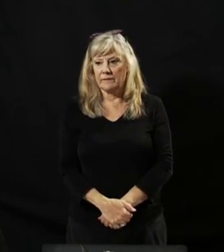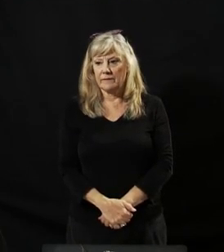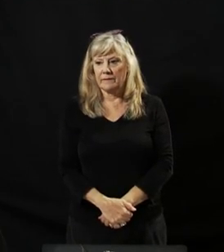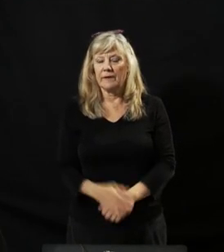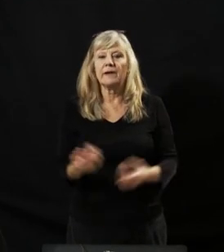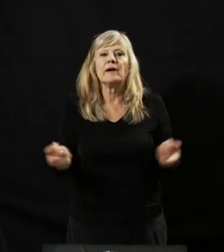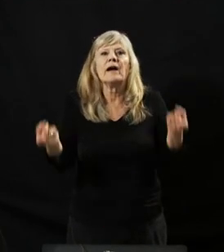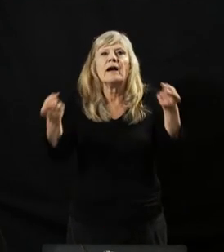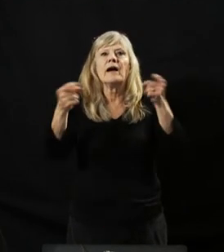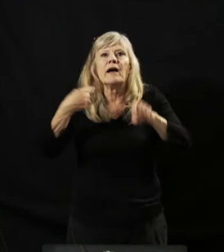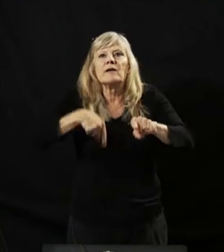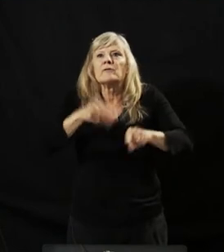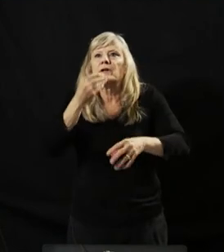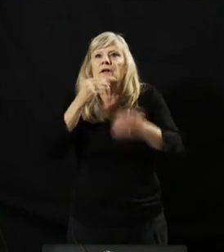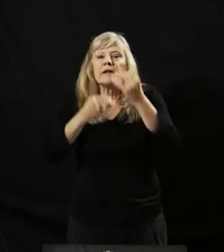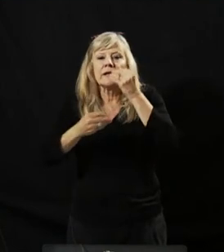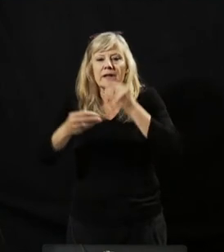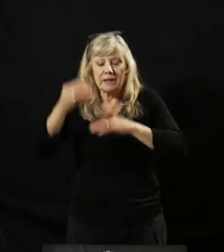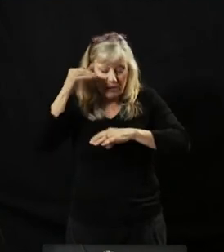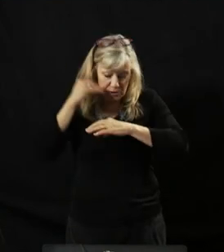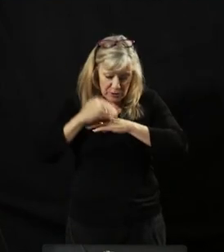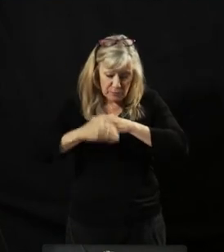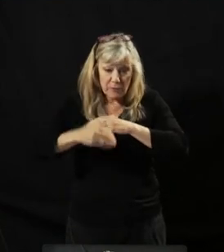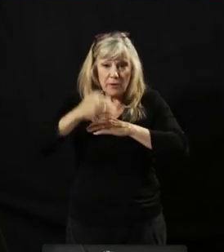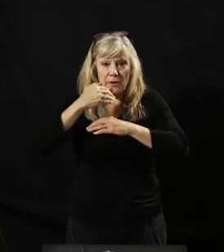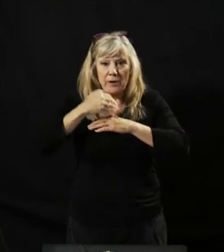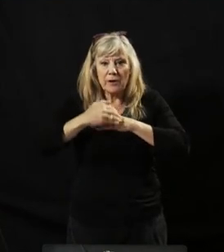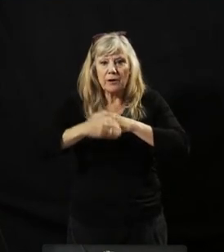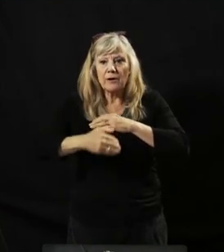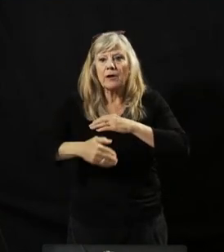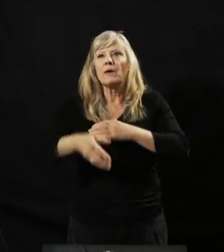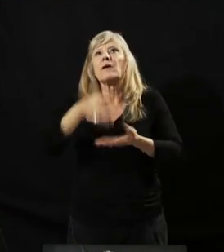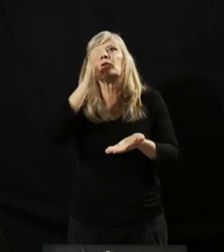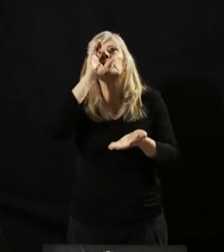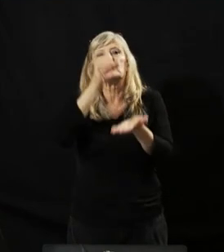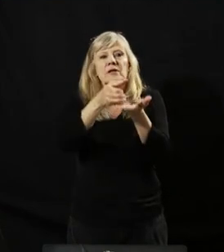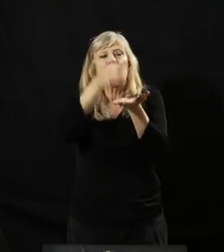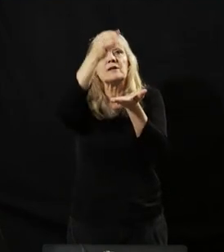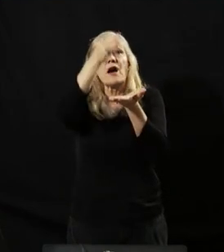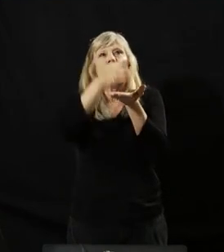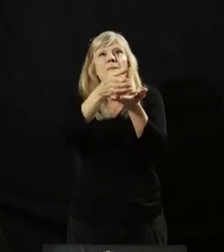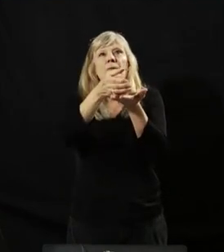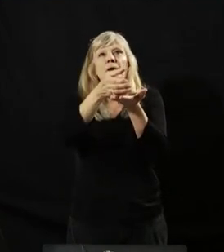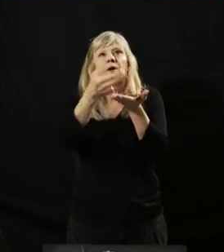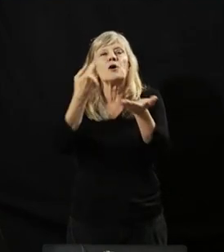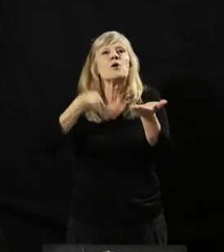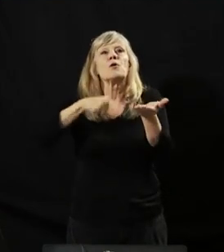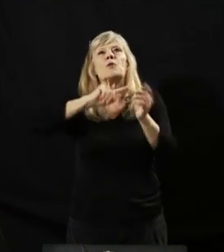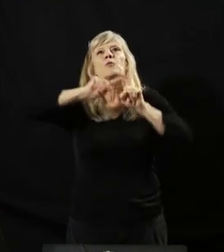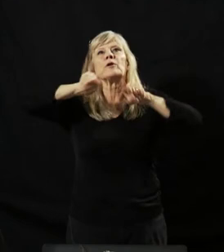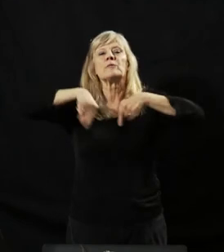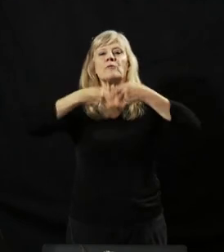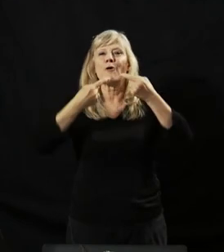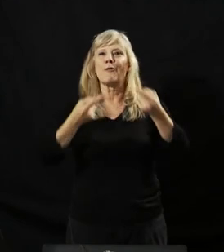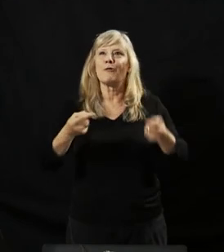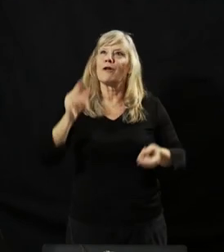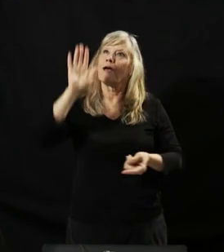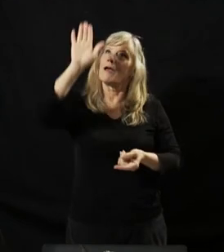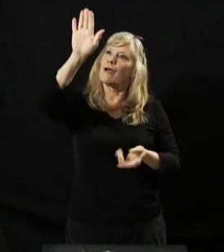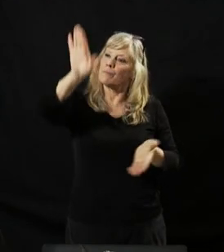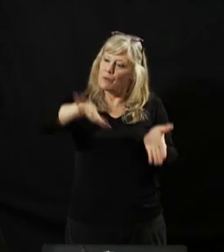When we eat this bread and drink this cup, we proclaim your death,